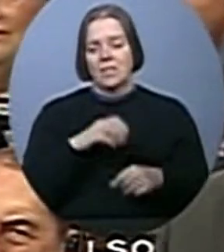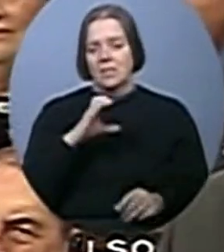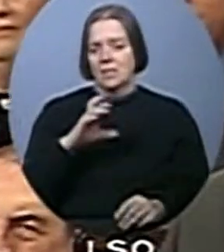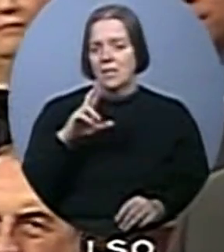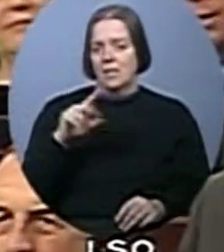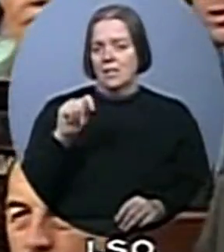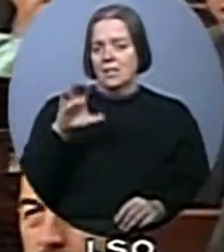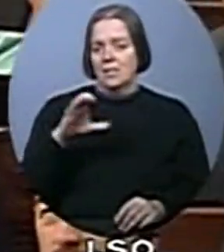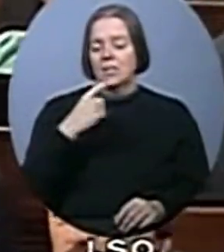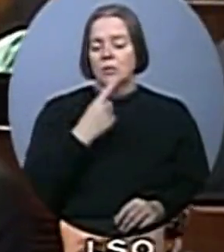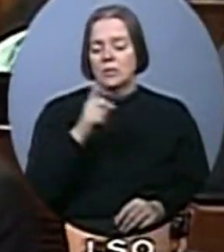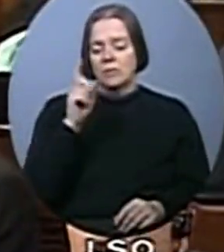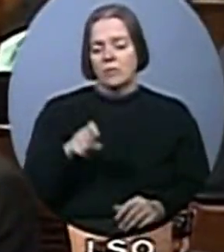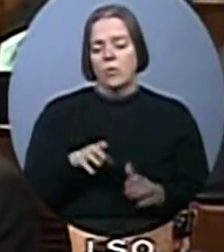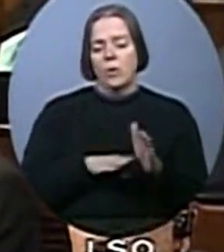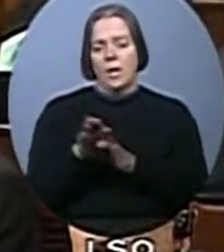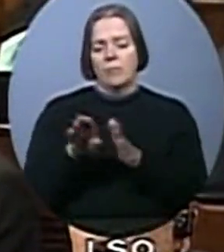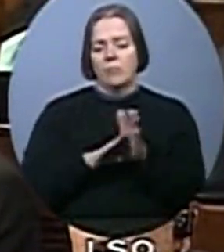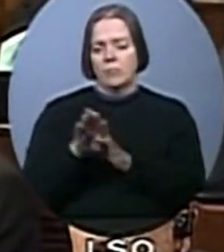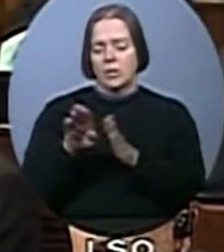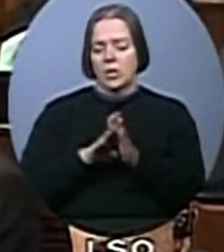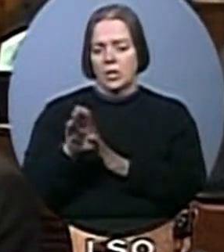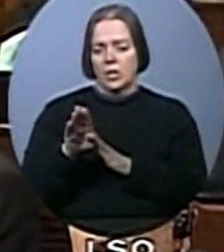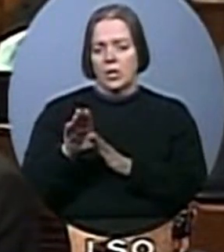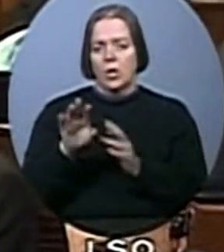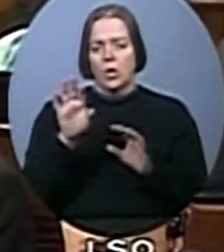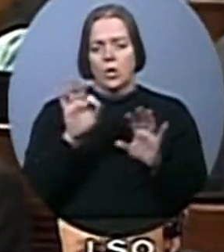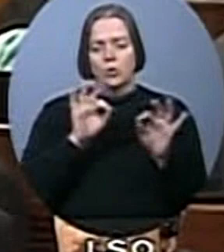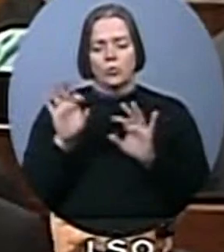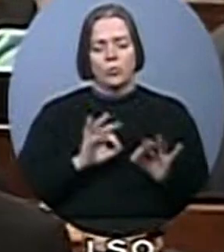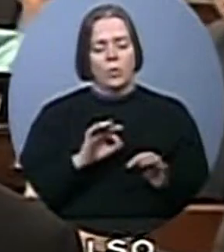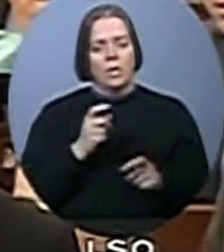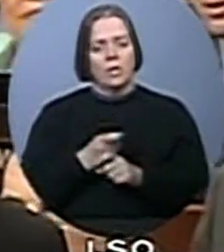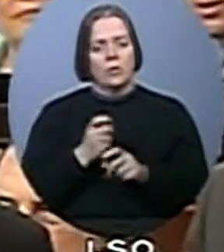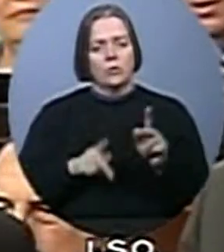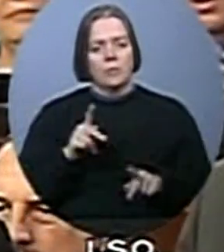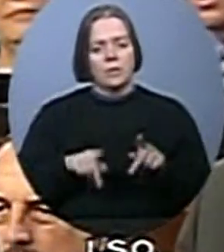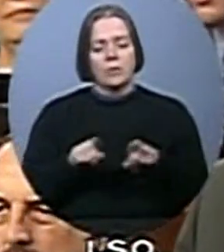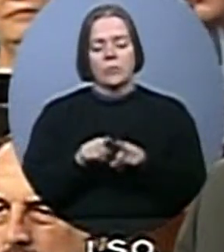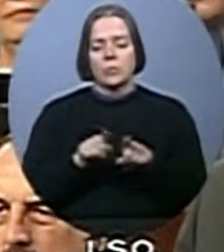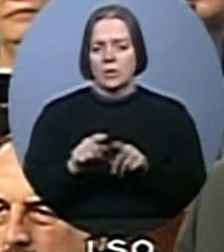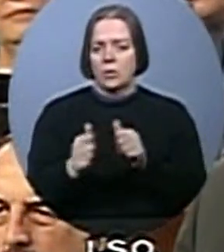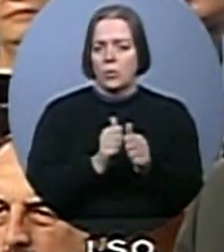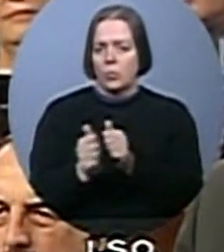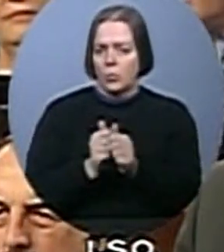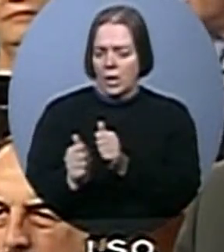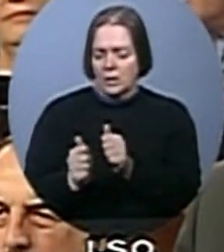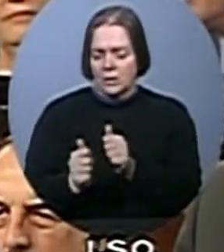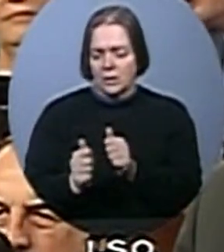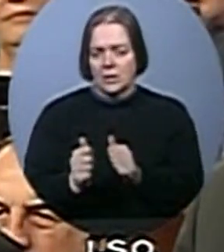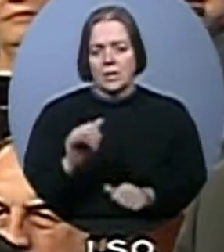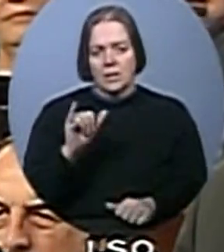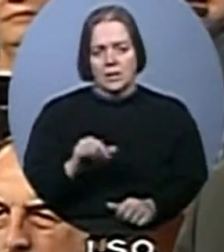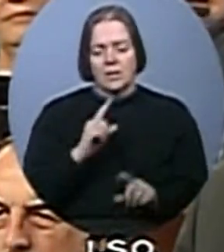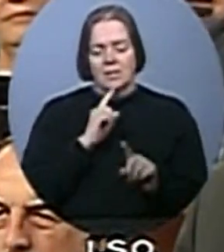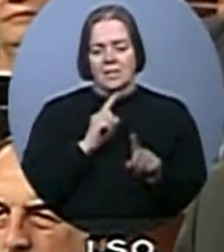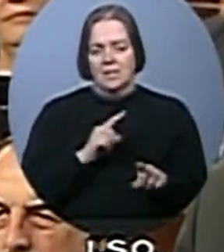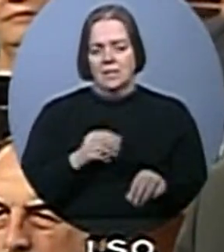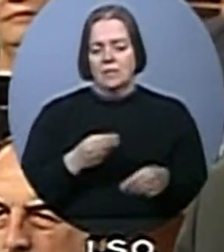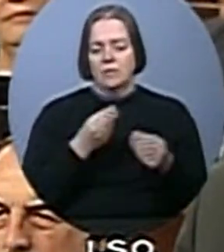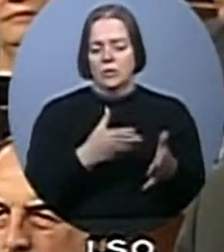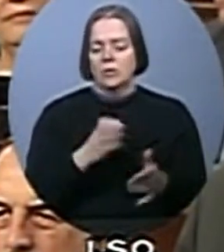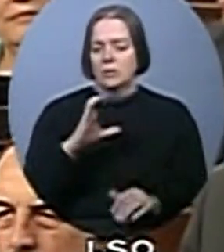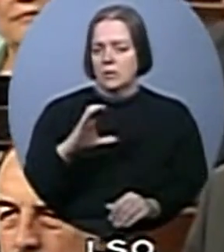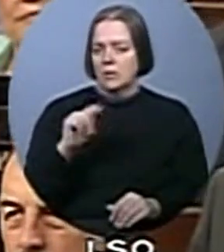competition, improve choice for the consumer, make sure the consumer has those choices, and that was a directive that we put before the CRTC as well. So,